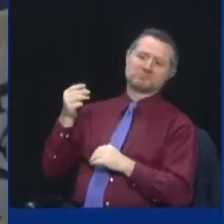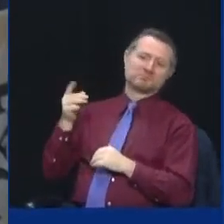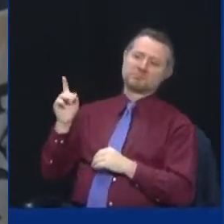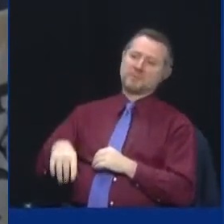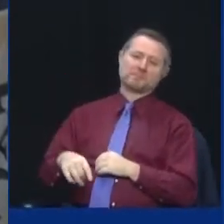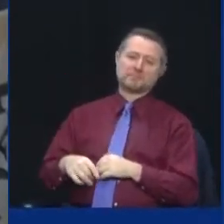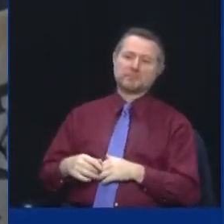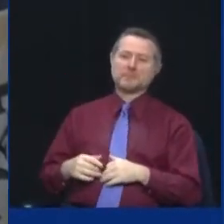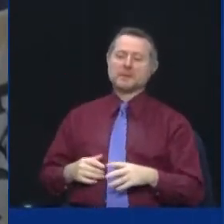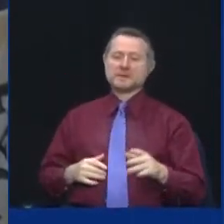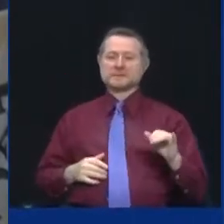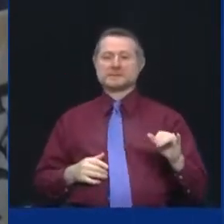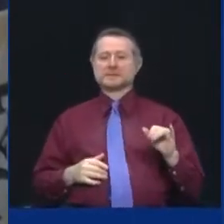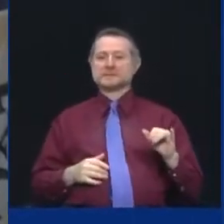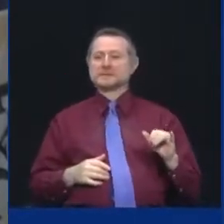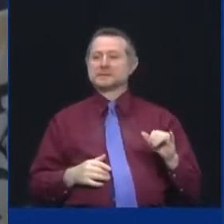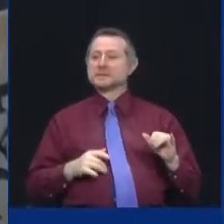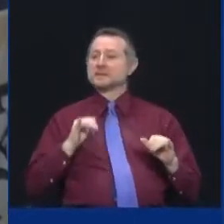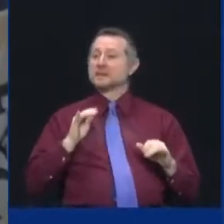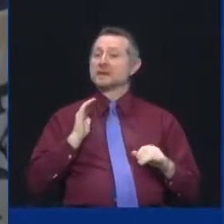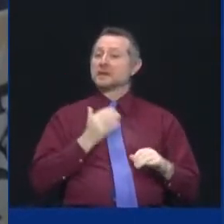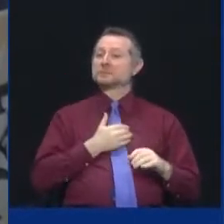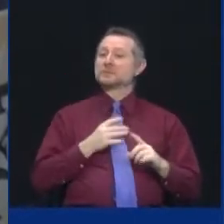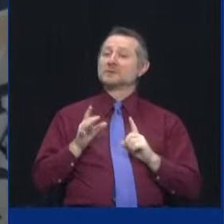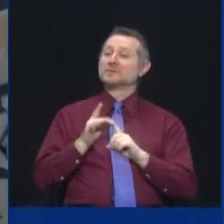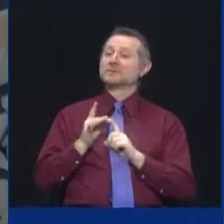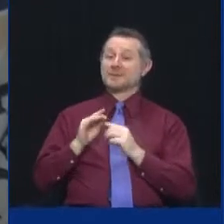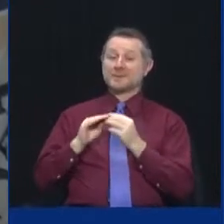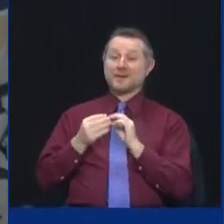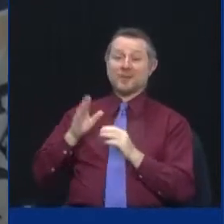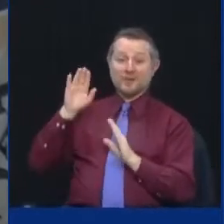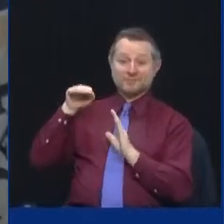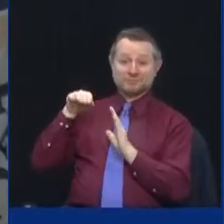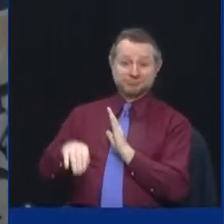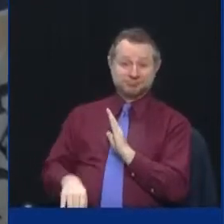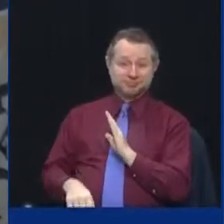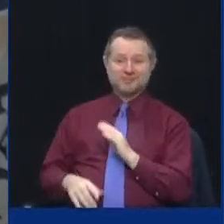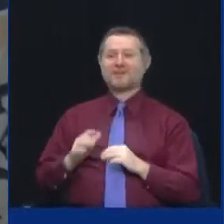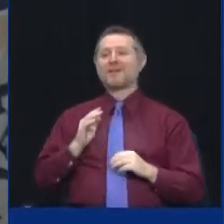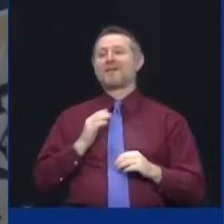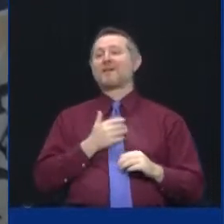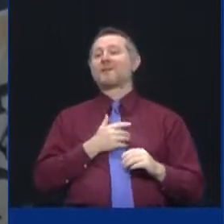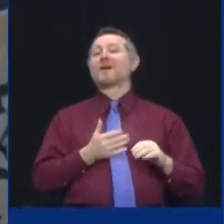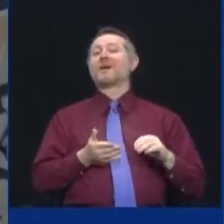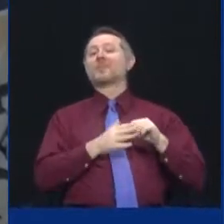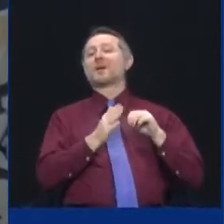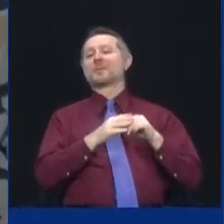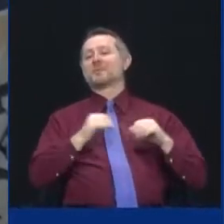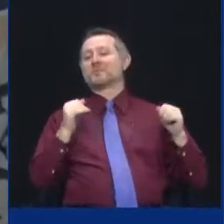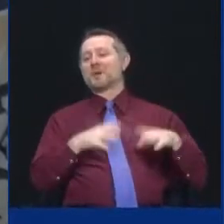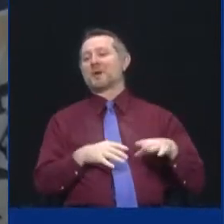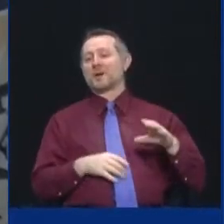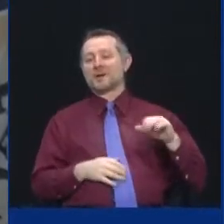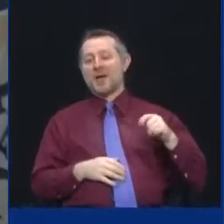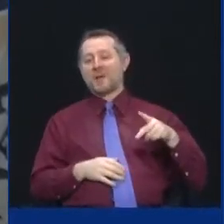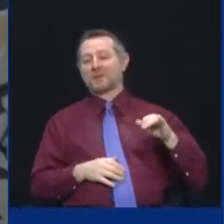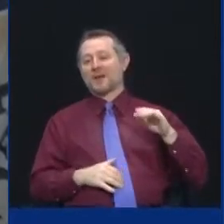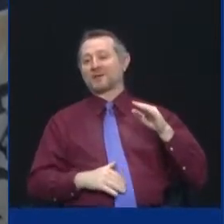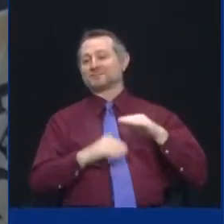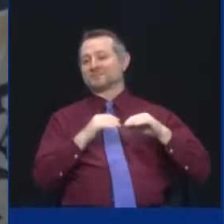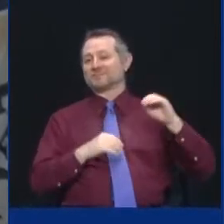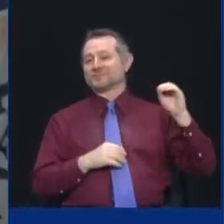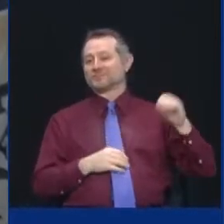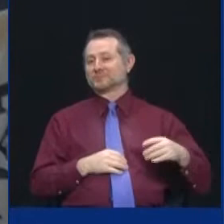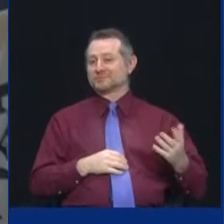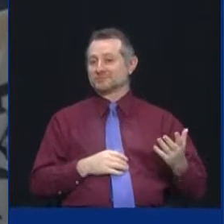So as our positivity rate has come down, we have been increasing the capacity. When you increase